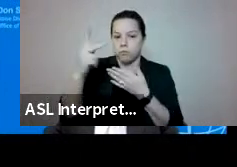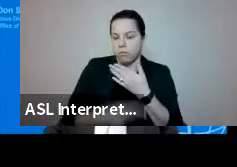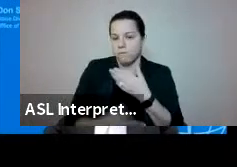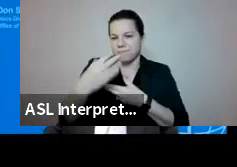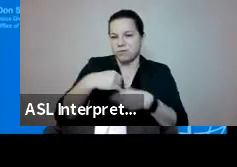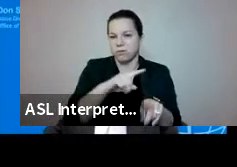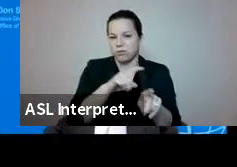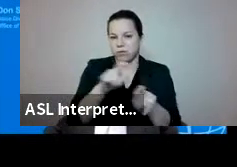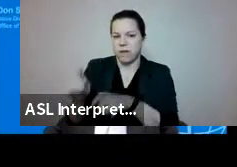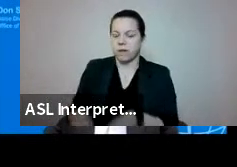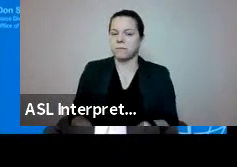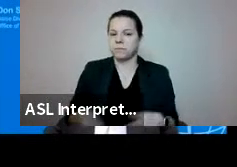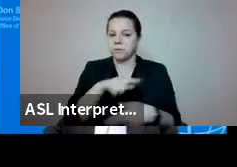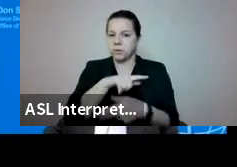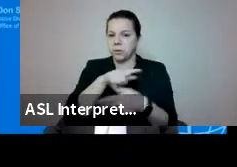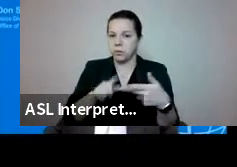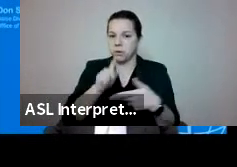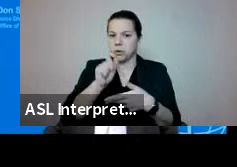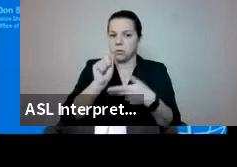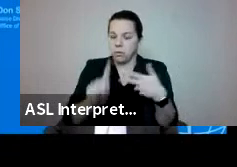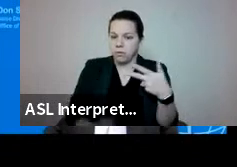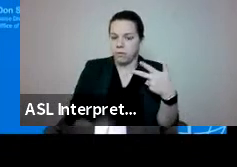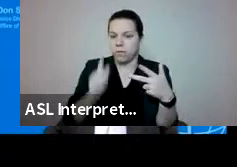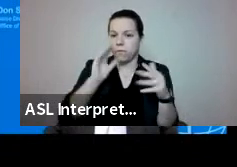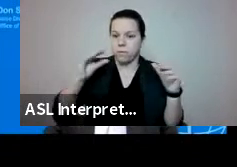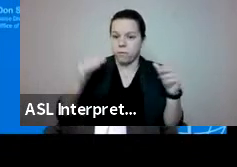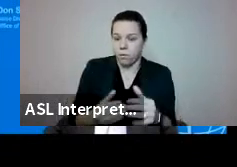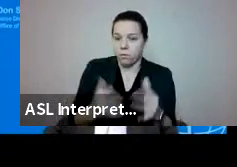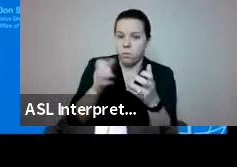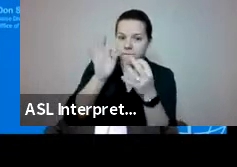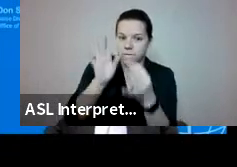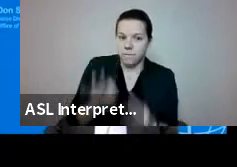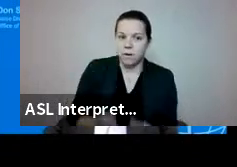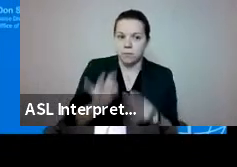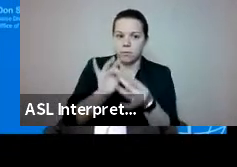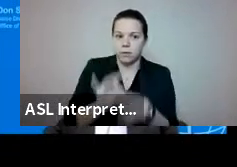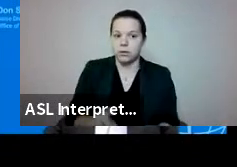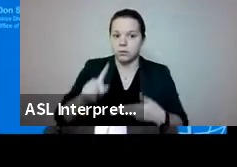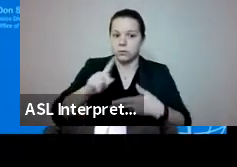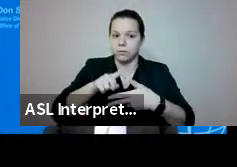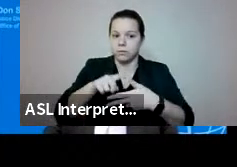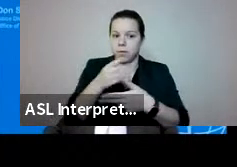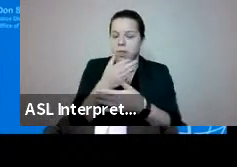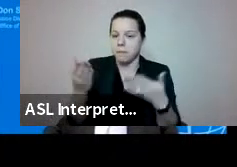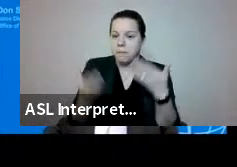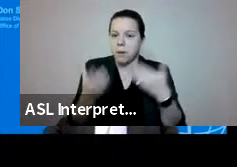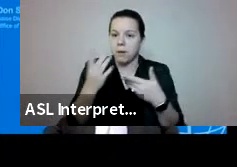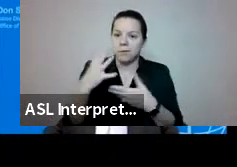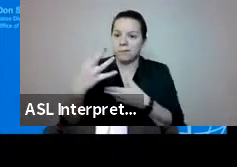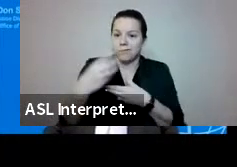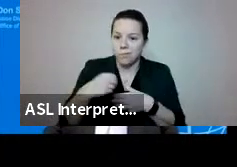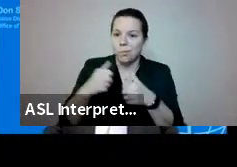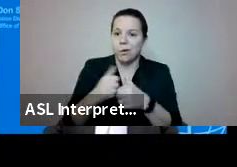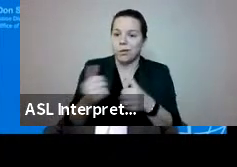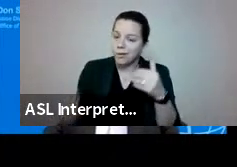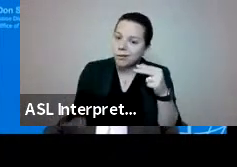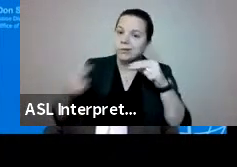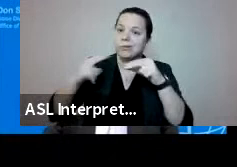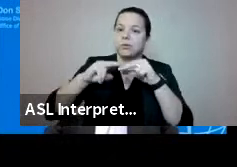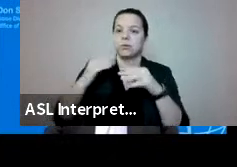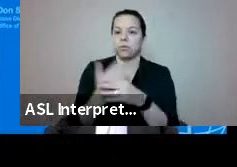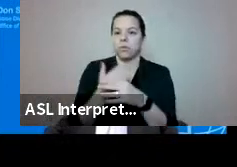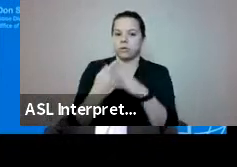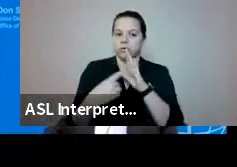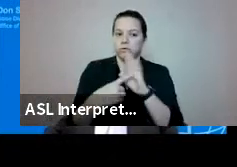that we're focused on and would like feedback on in particular. Factors that may be contributing to the increase in annoyance shown in the survey